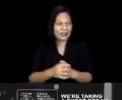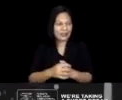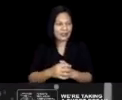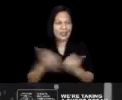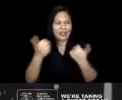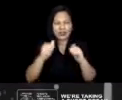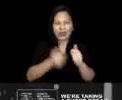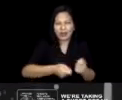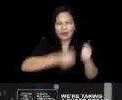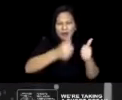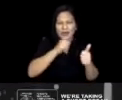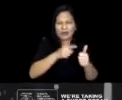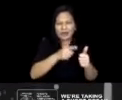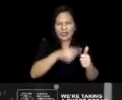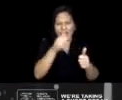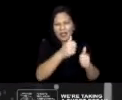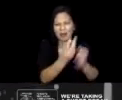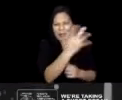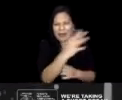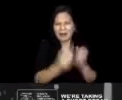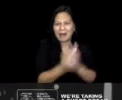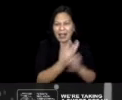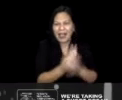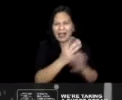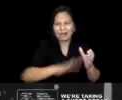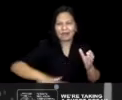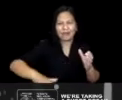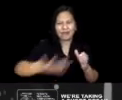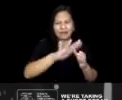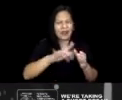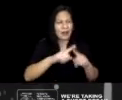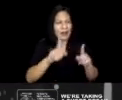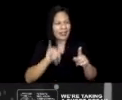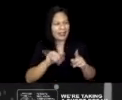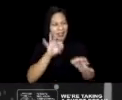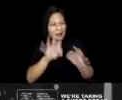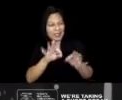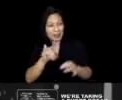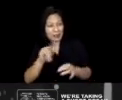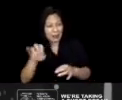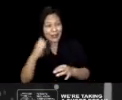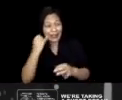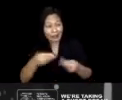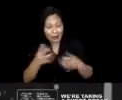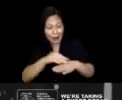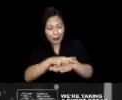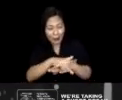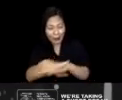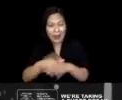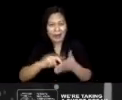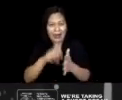in Australia, an opportunistic plant that was brought over by the British because it was the only food of a particular beetle that, when crushed, provided the red dye for the red surge. The only way to kill